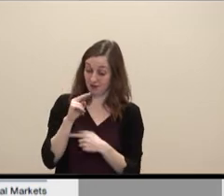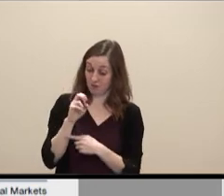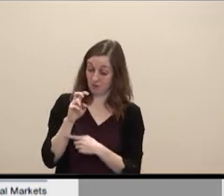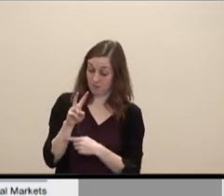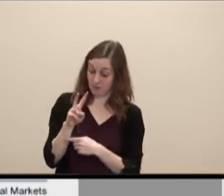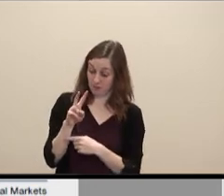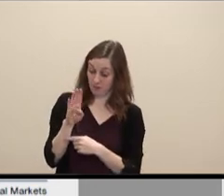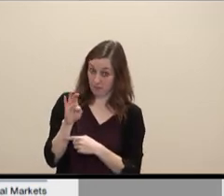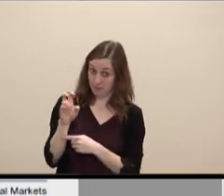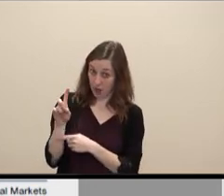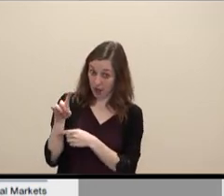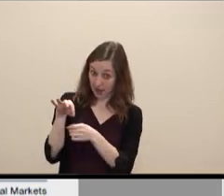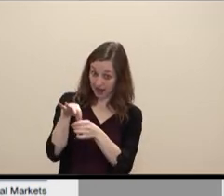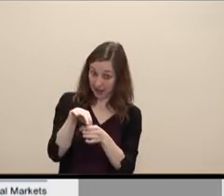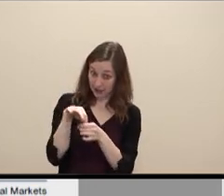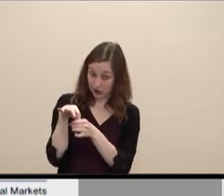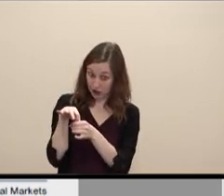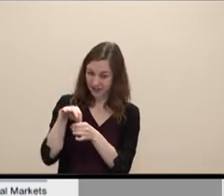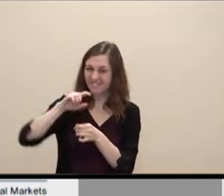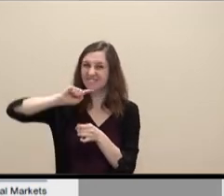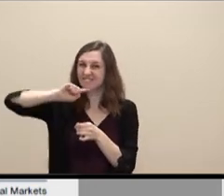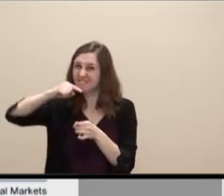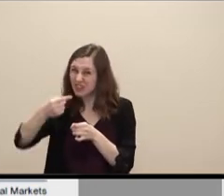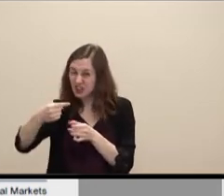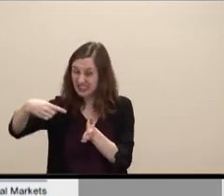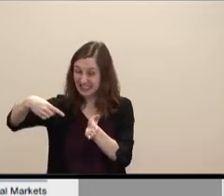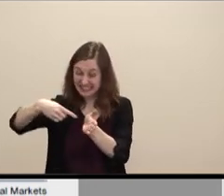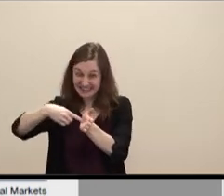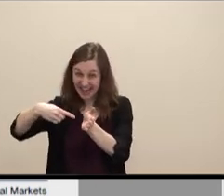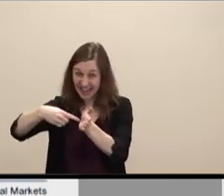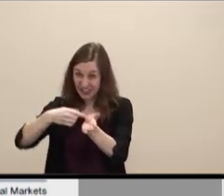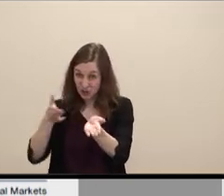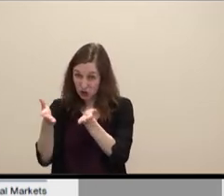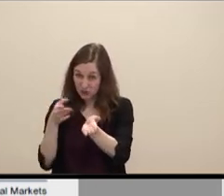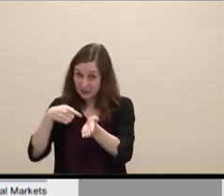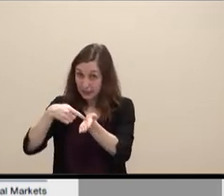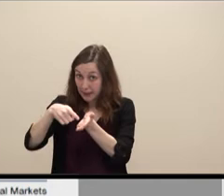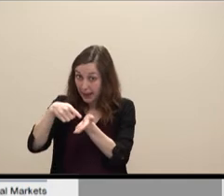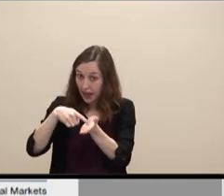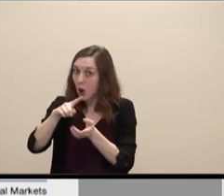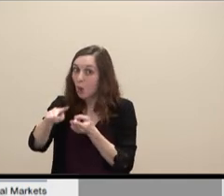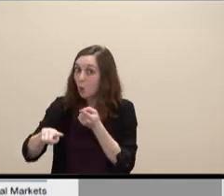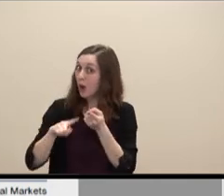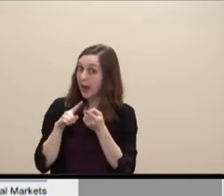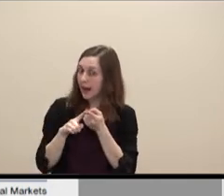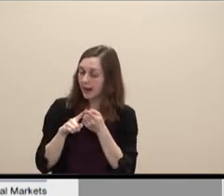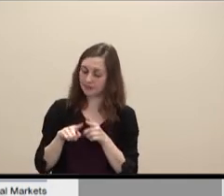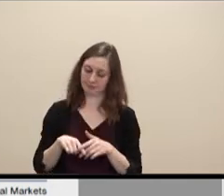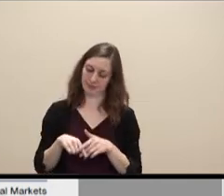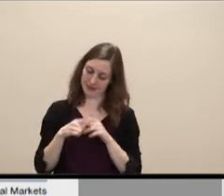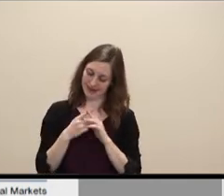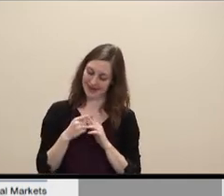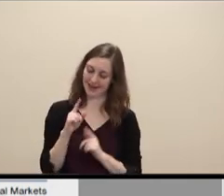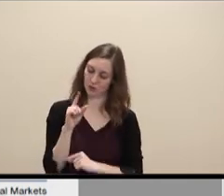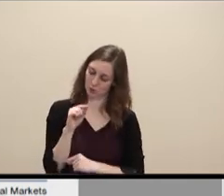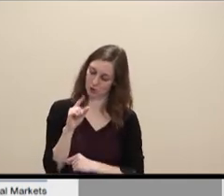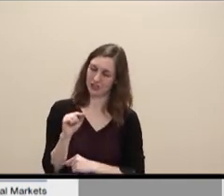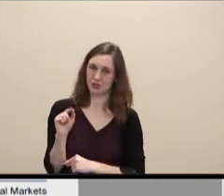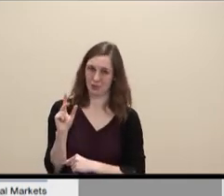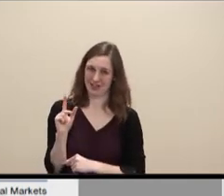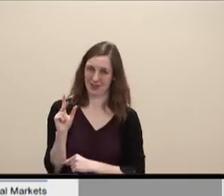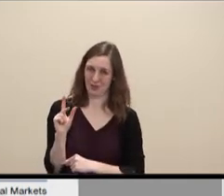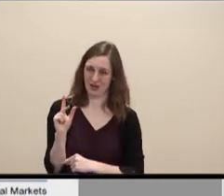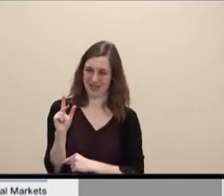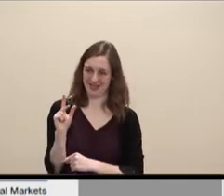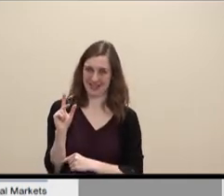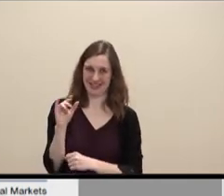election, your first debt service payments on that bond election would come due beginning in the 2023 fiscal